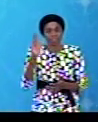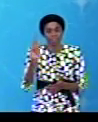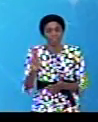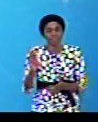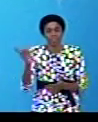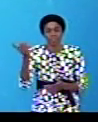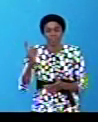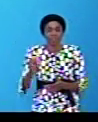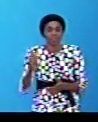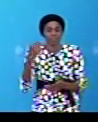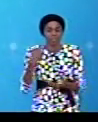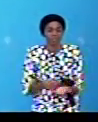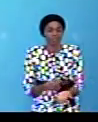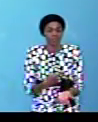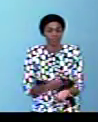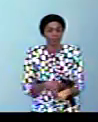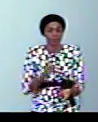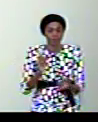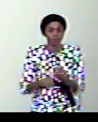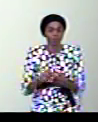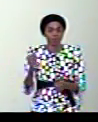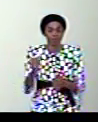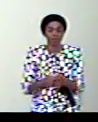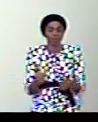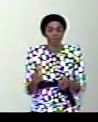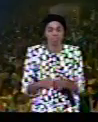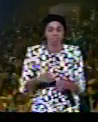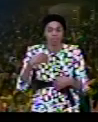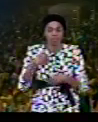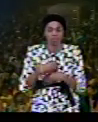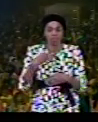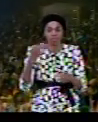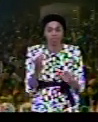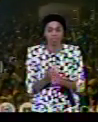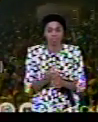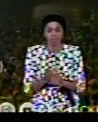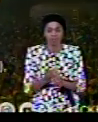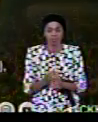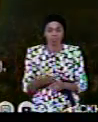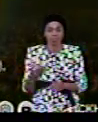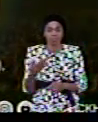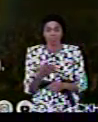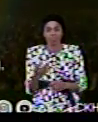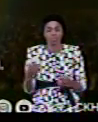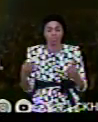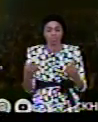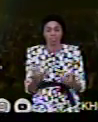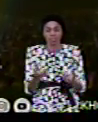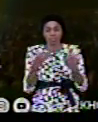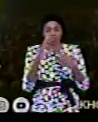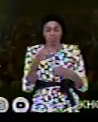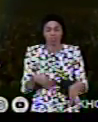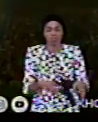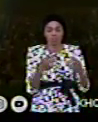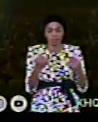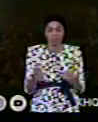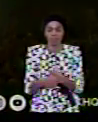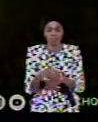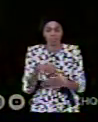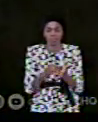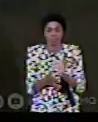the gospel to every creature. It's the Lord coming your way today.